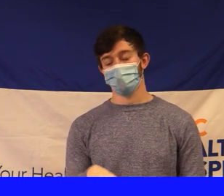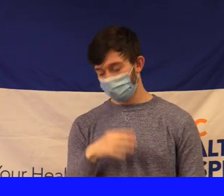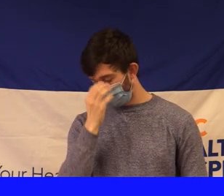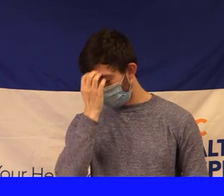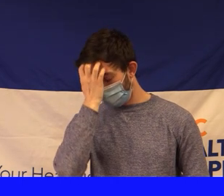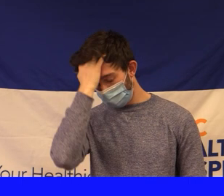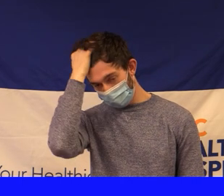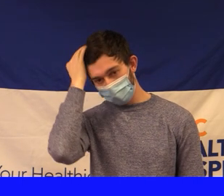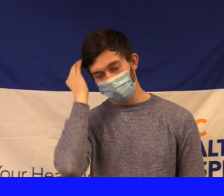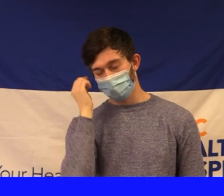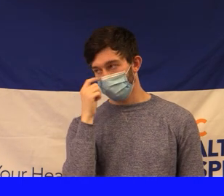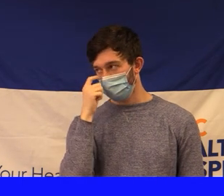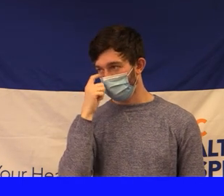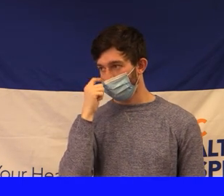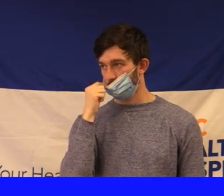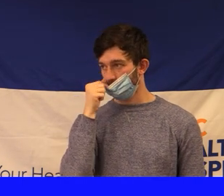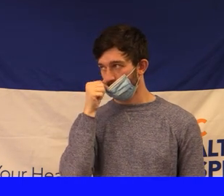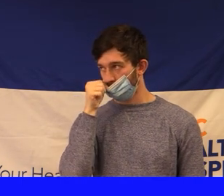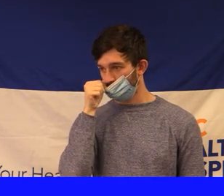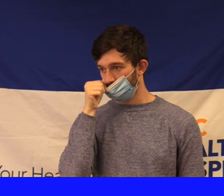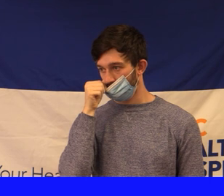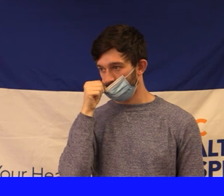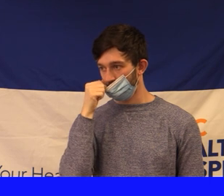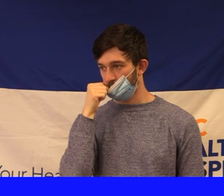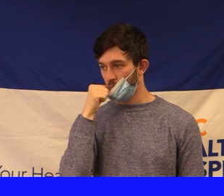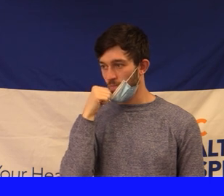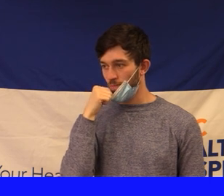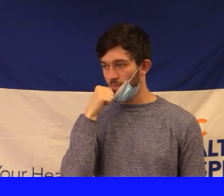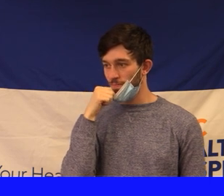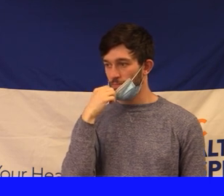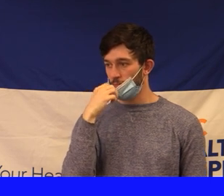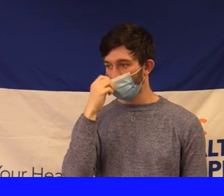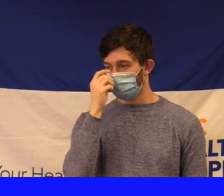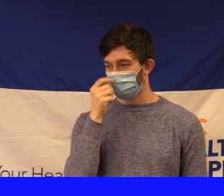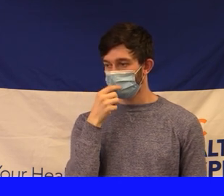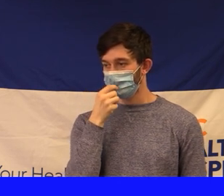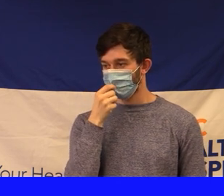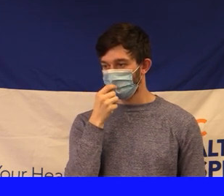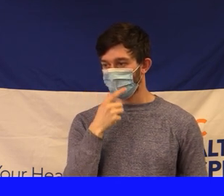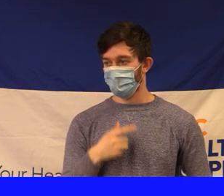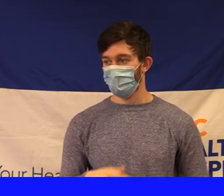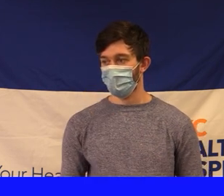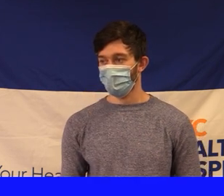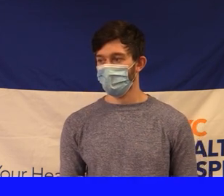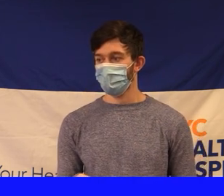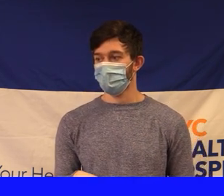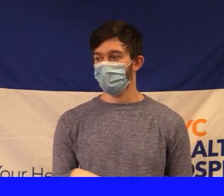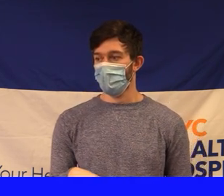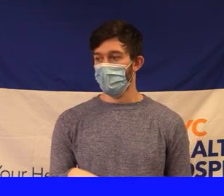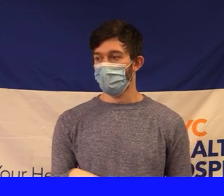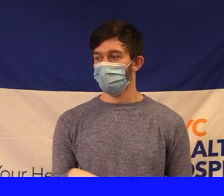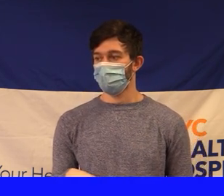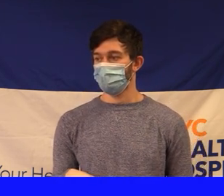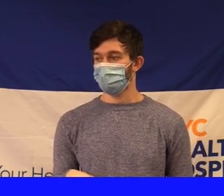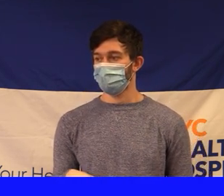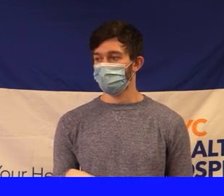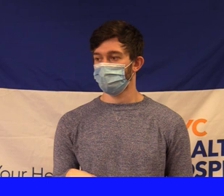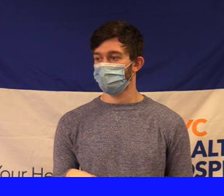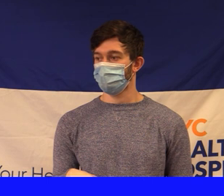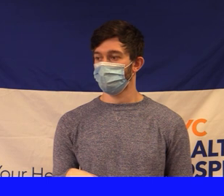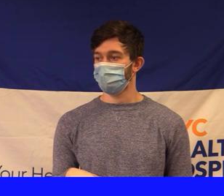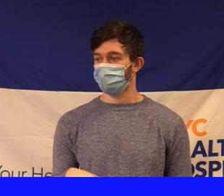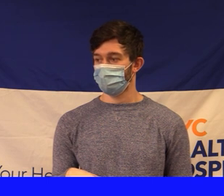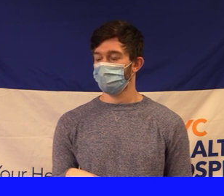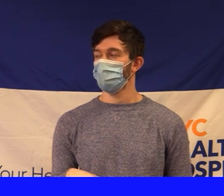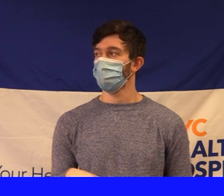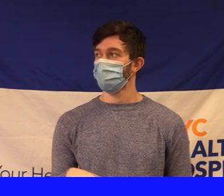next slide is a discussion of MWBE. So at the time of the contracting, Hunter was granted a full waiver of